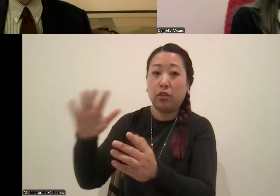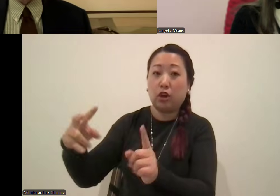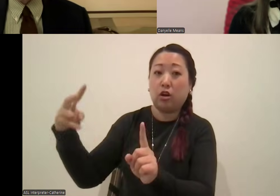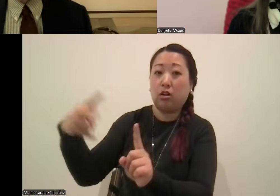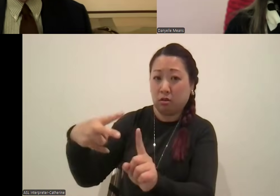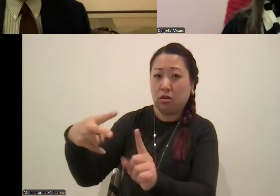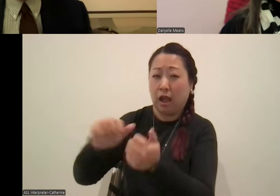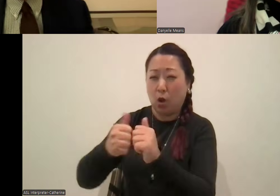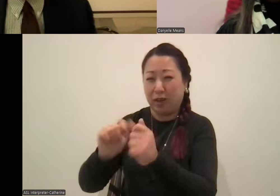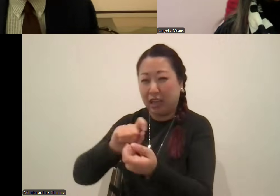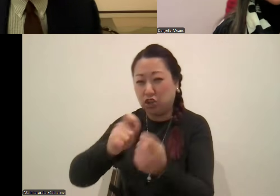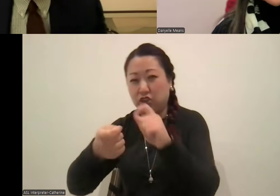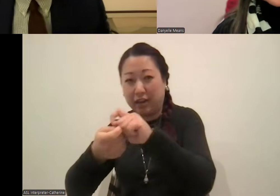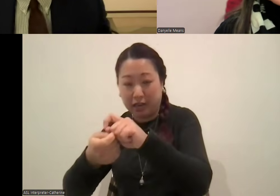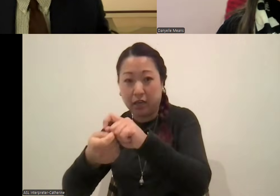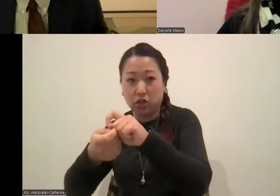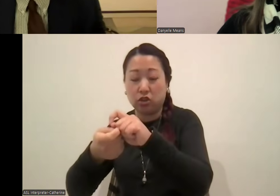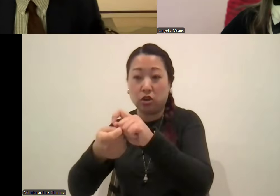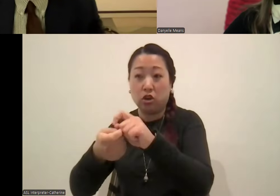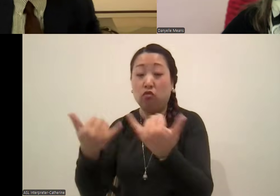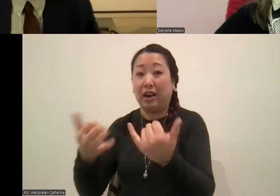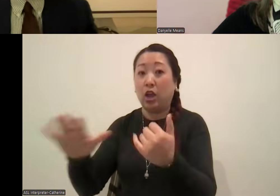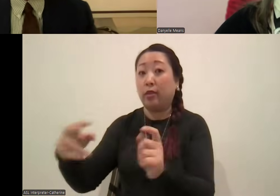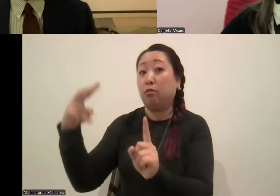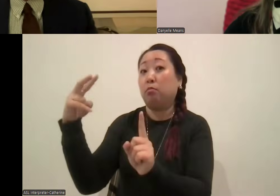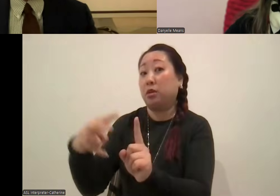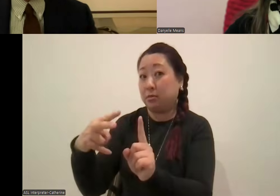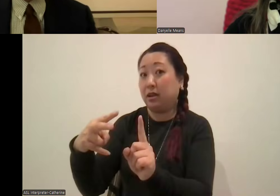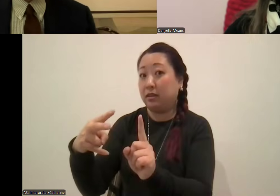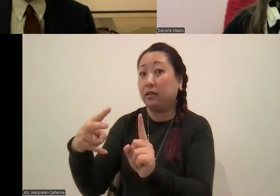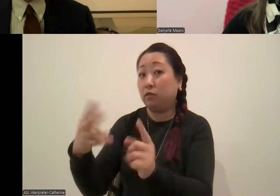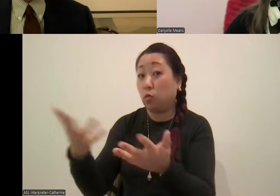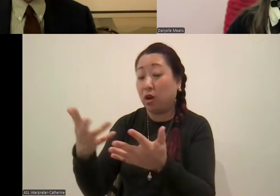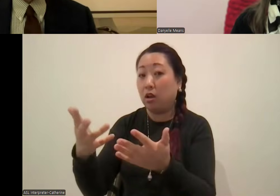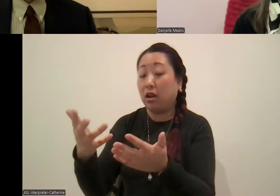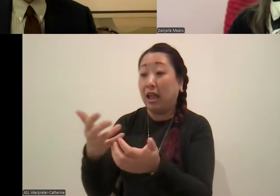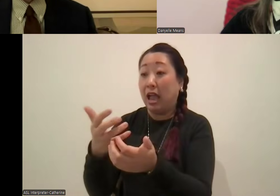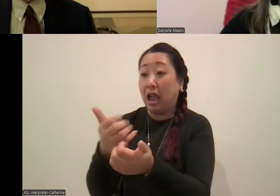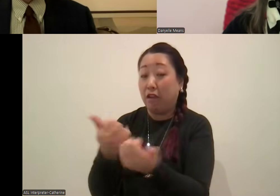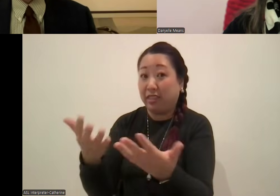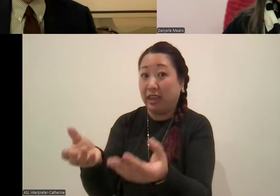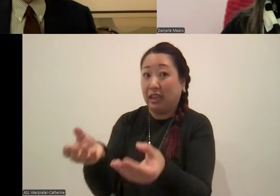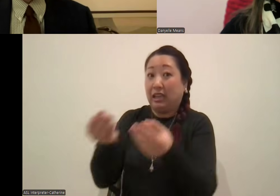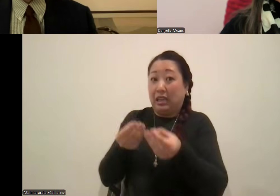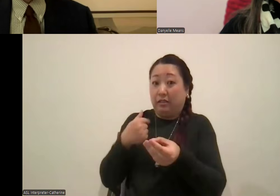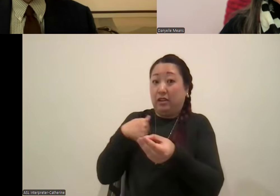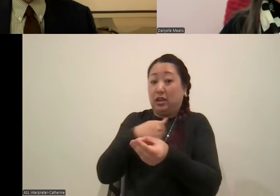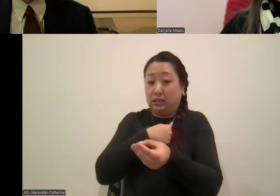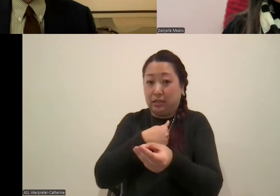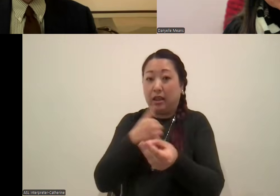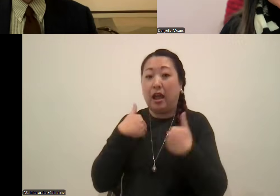that everything they give us has a right to be displayed and not